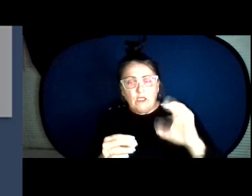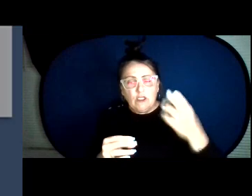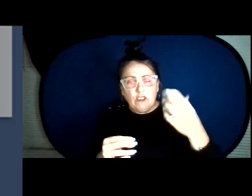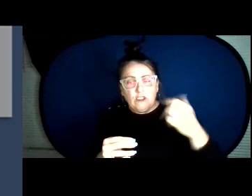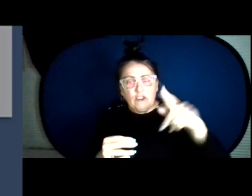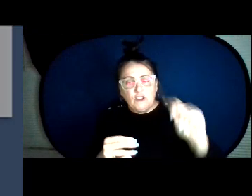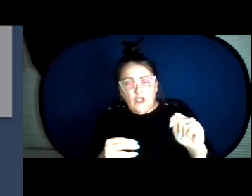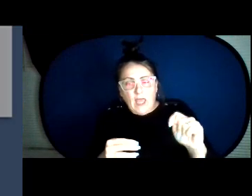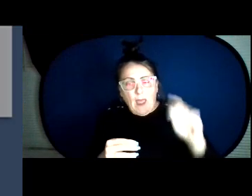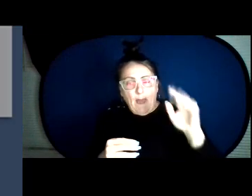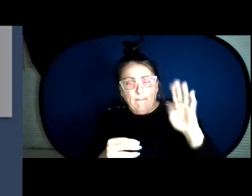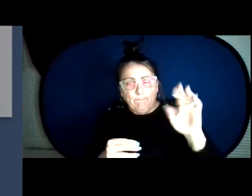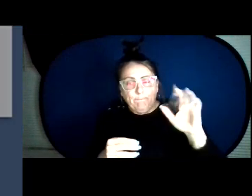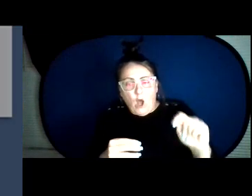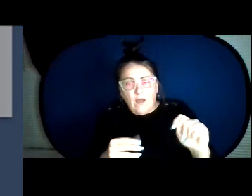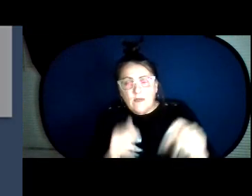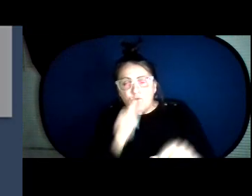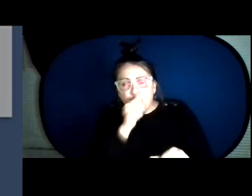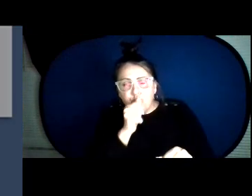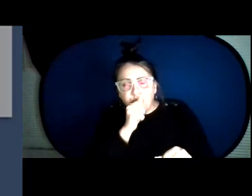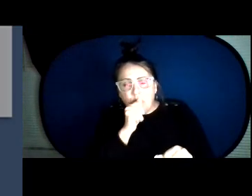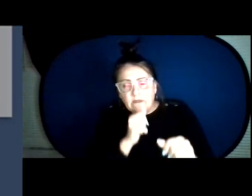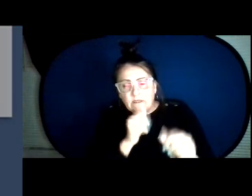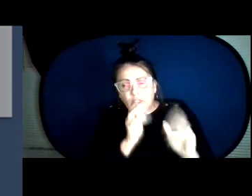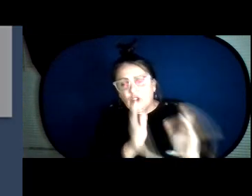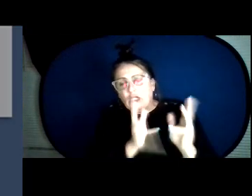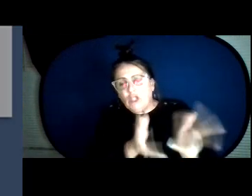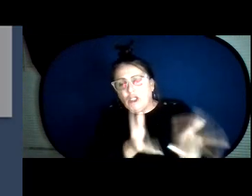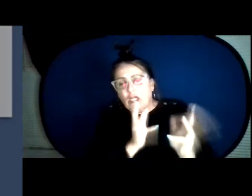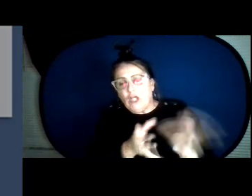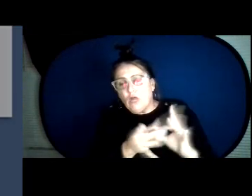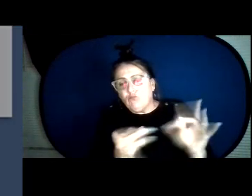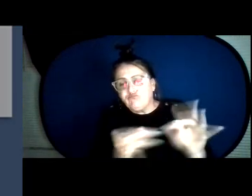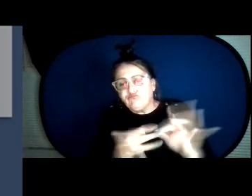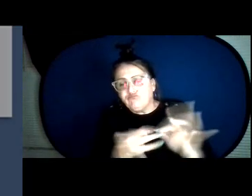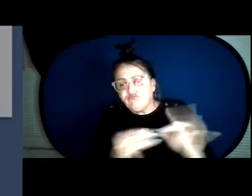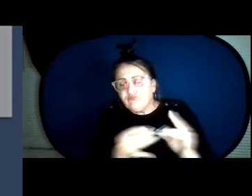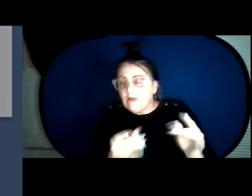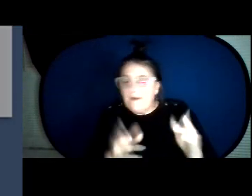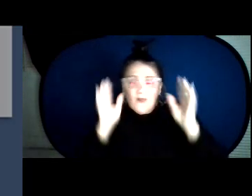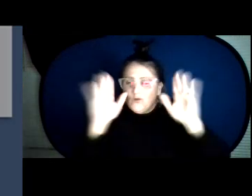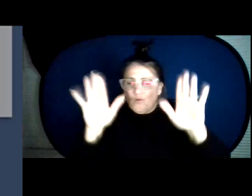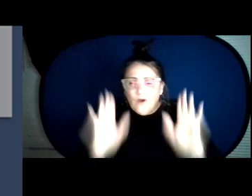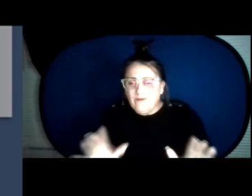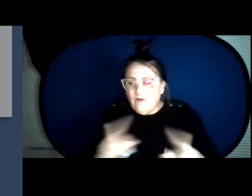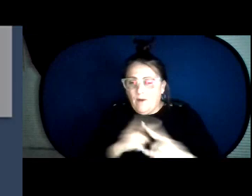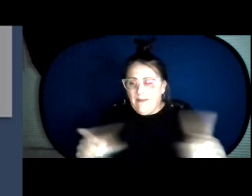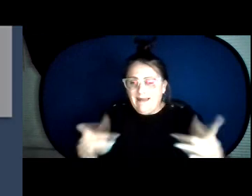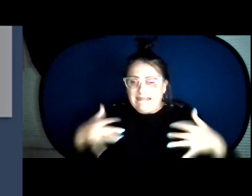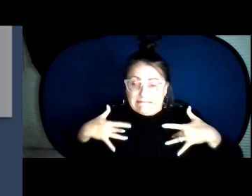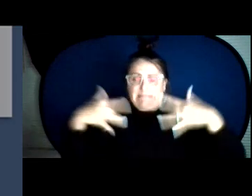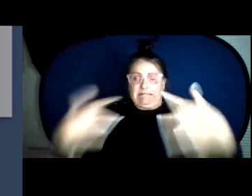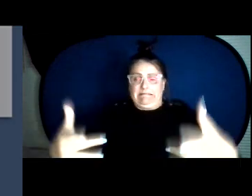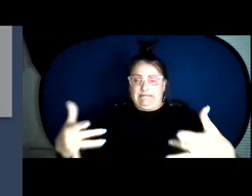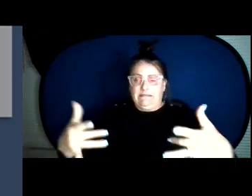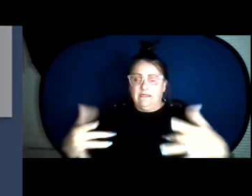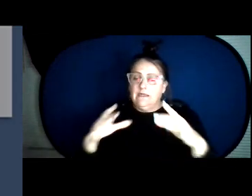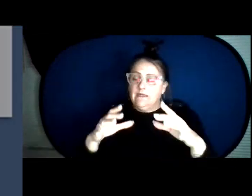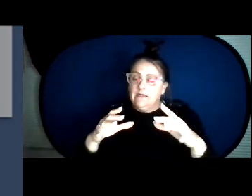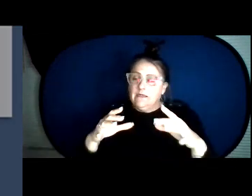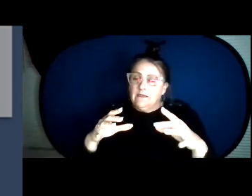browser integration for private companies, which are all wonderful things. But unless we're going to be intentional about